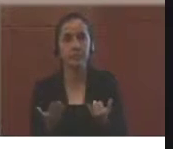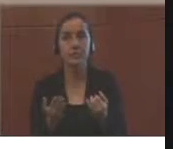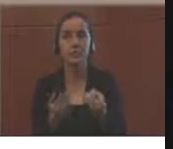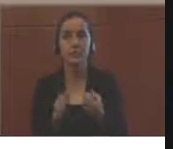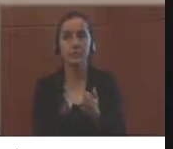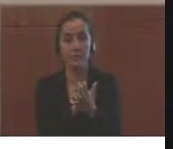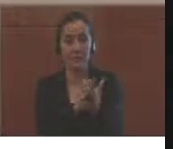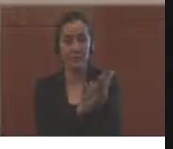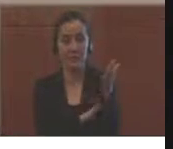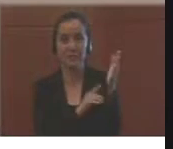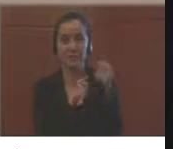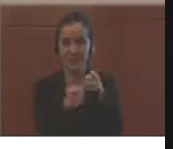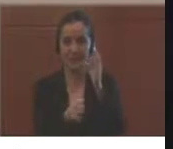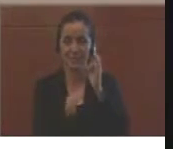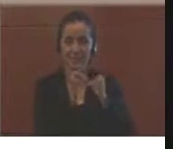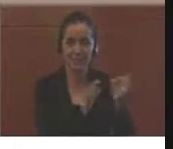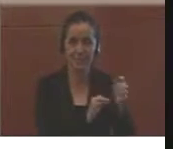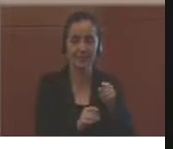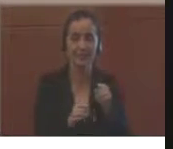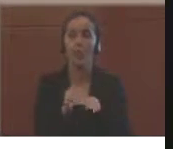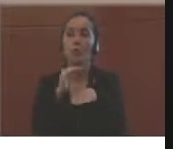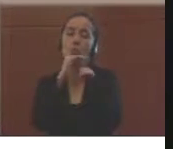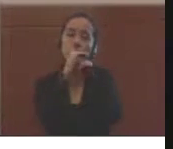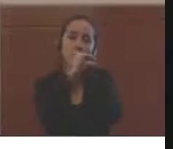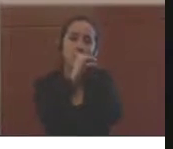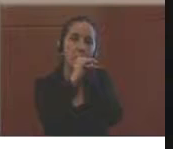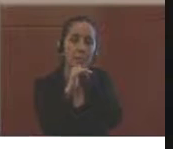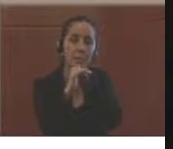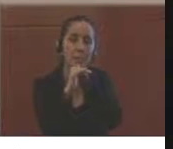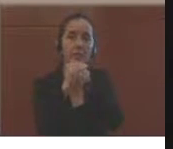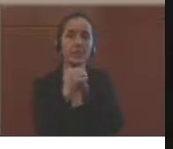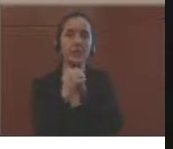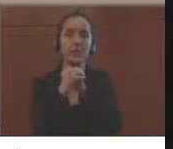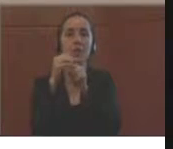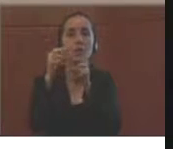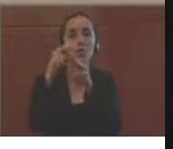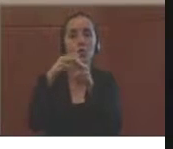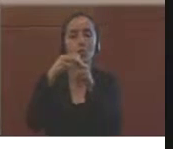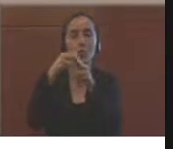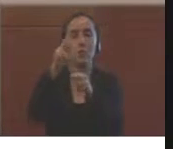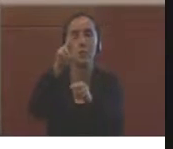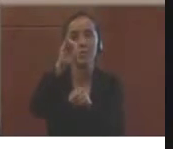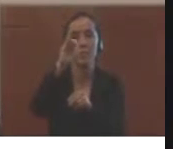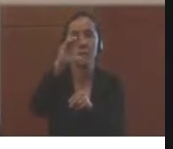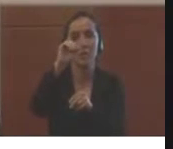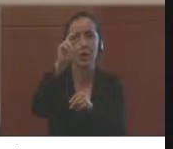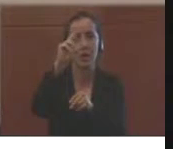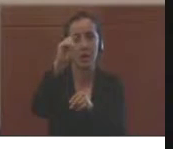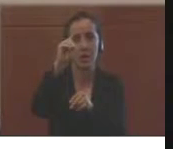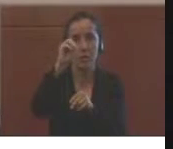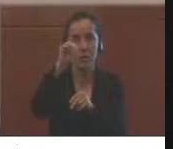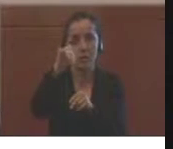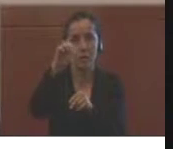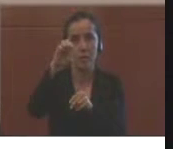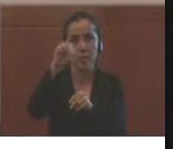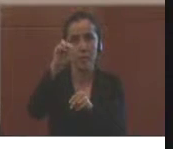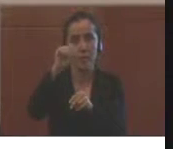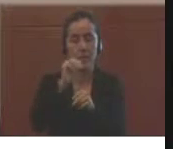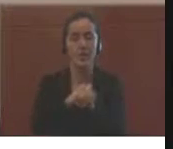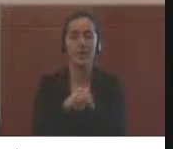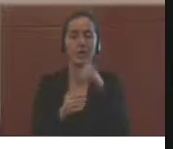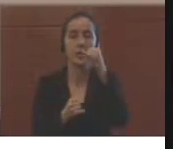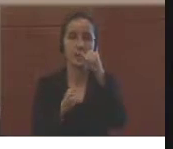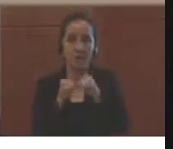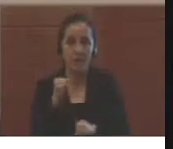allocated for these interventions, for the government statements, the country statements. Having said this,